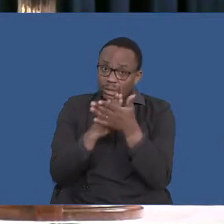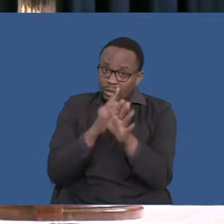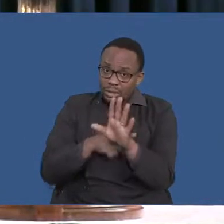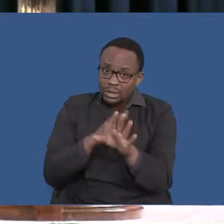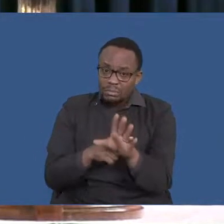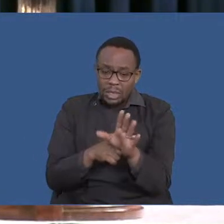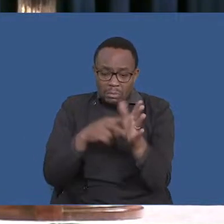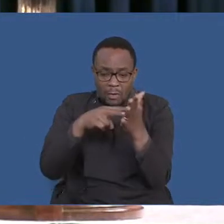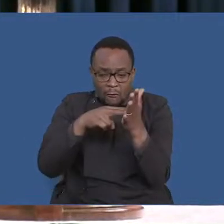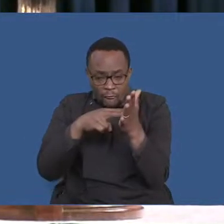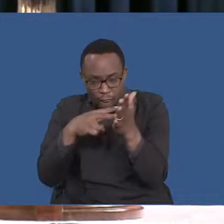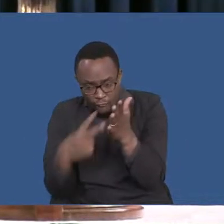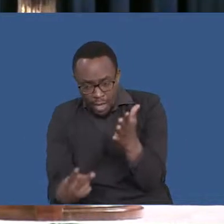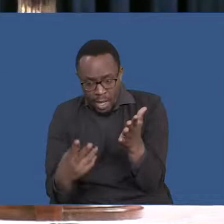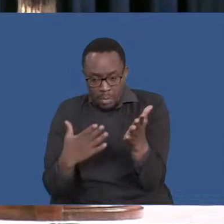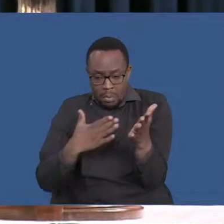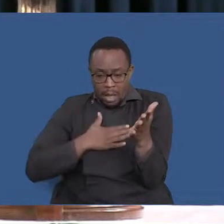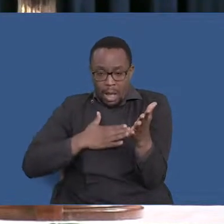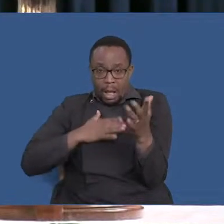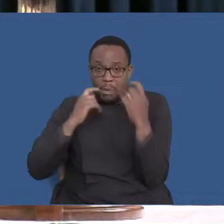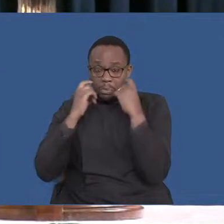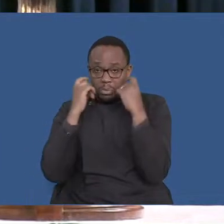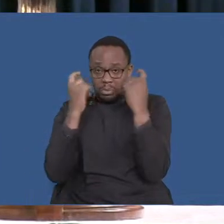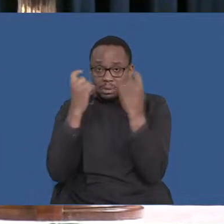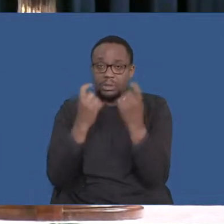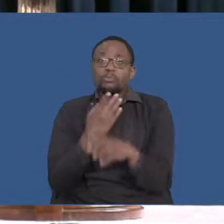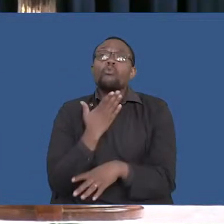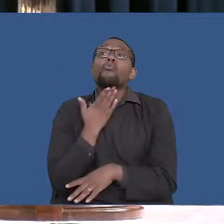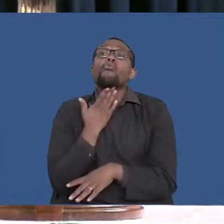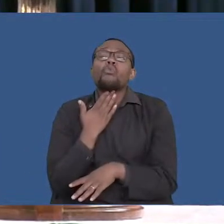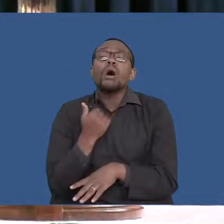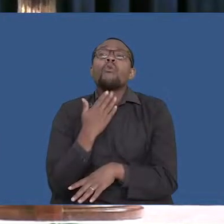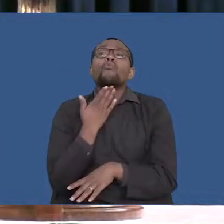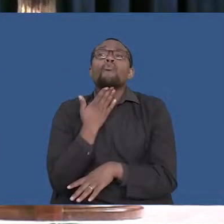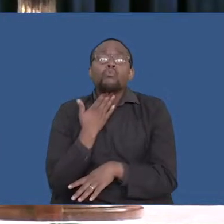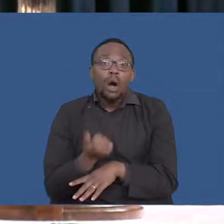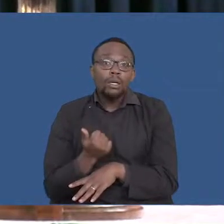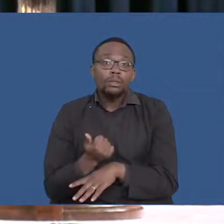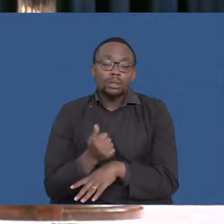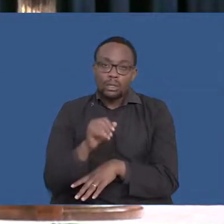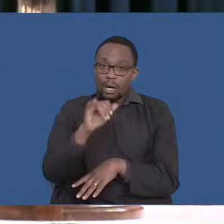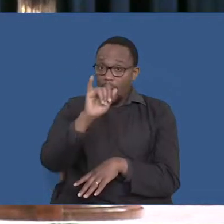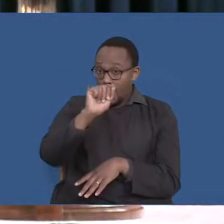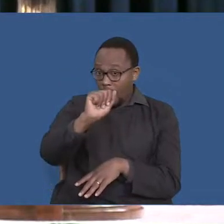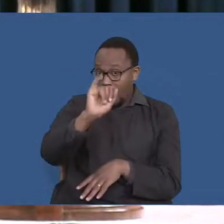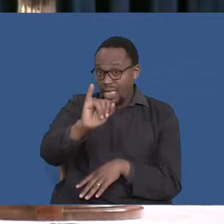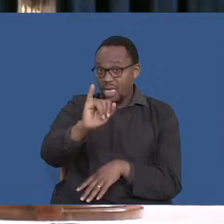are defeated by our old sinful pleasures of the flesh. Ai